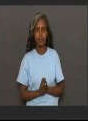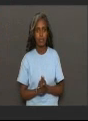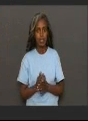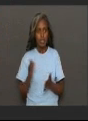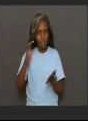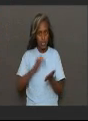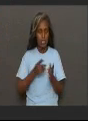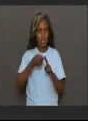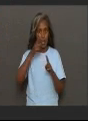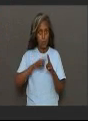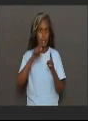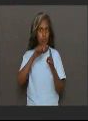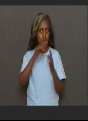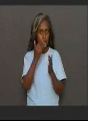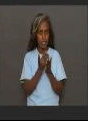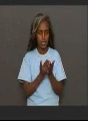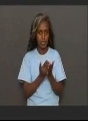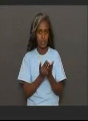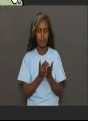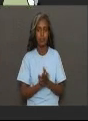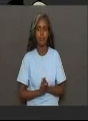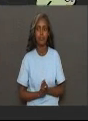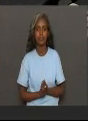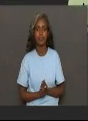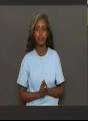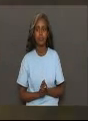Let's get back to our lesson.